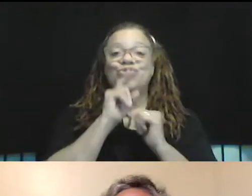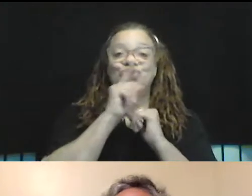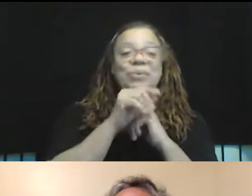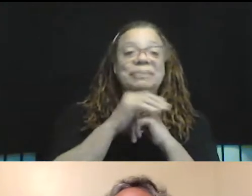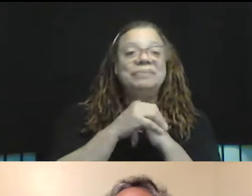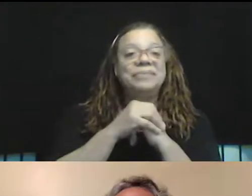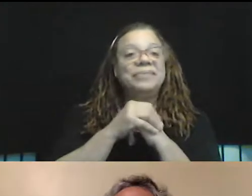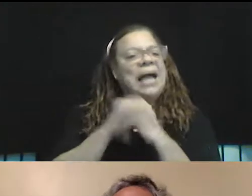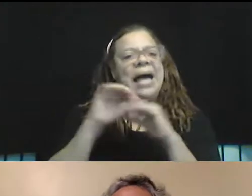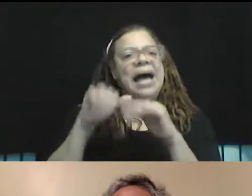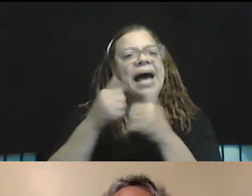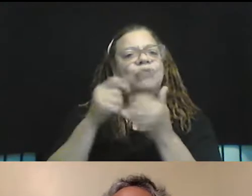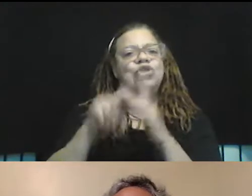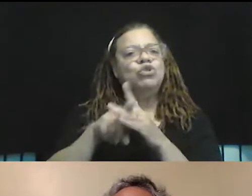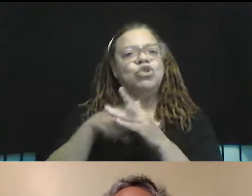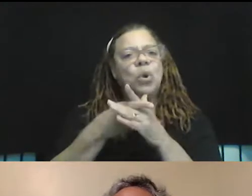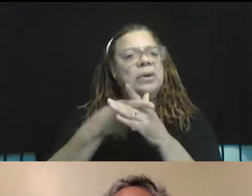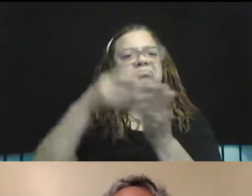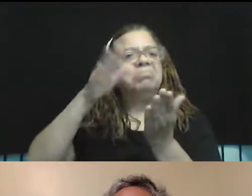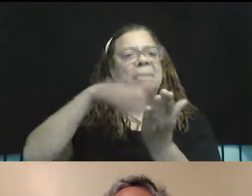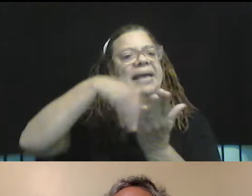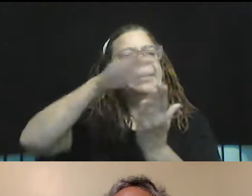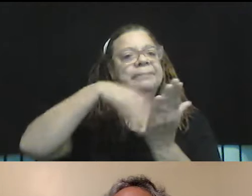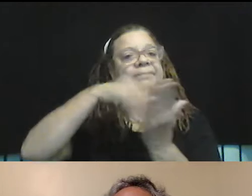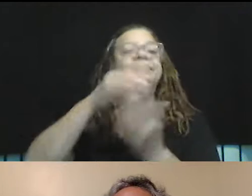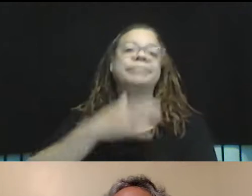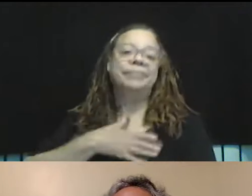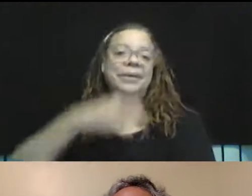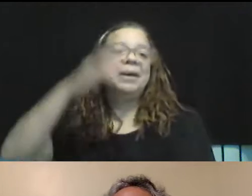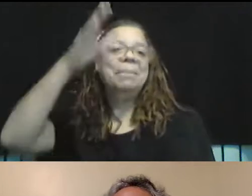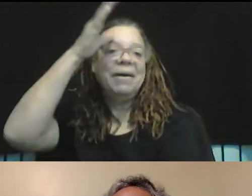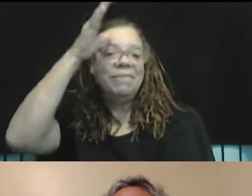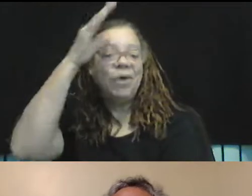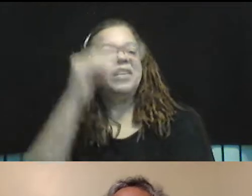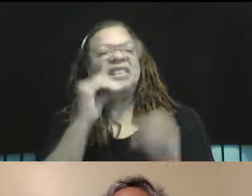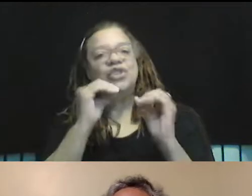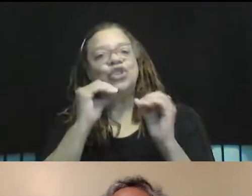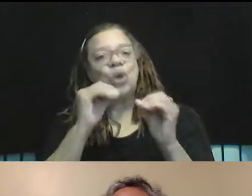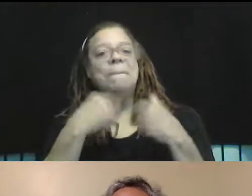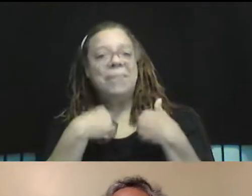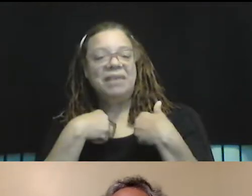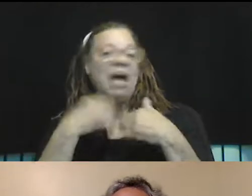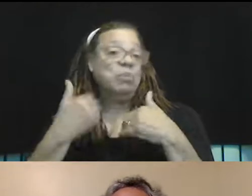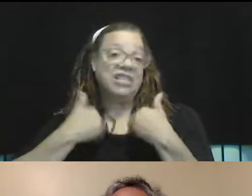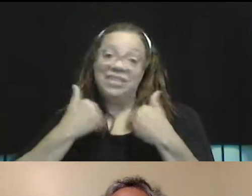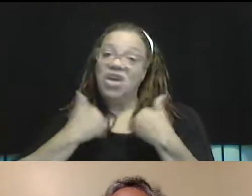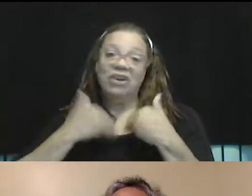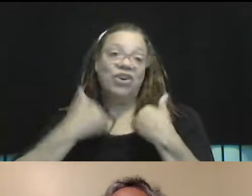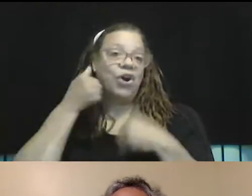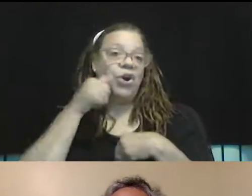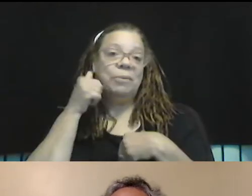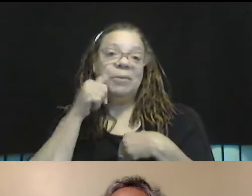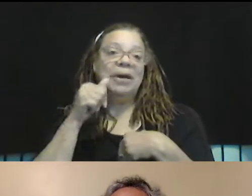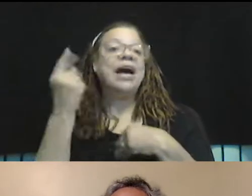did you start painting? My father taught me when I was really young. Oh, Um, and I always have painted